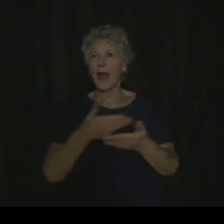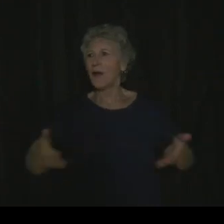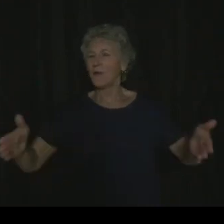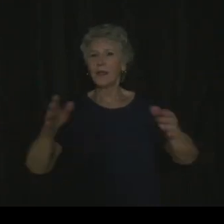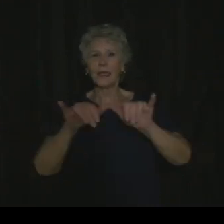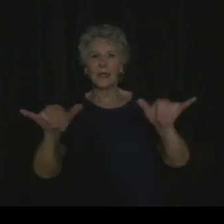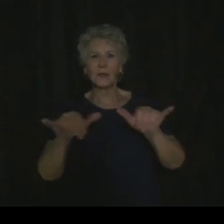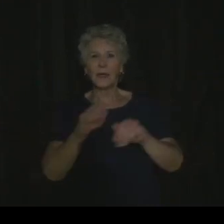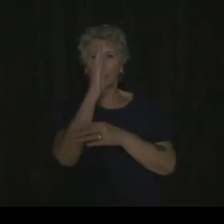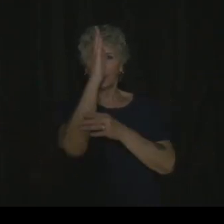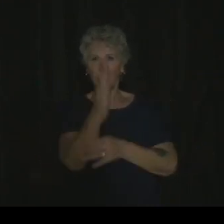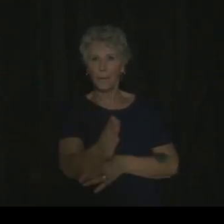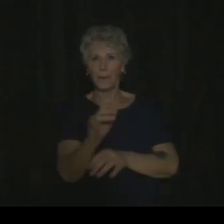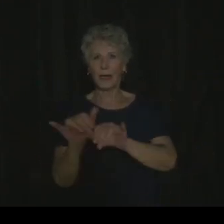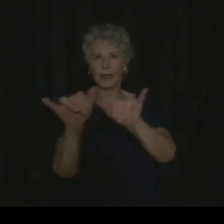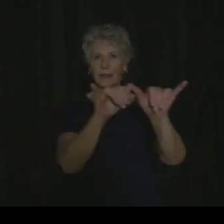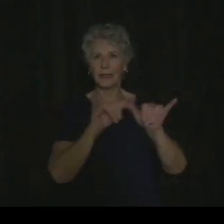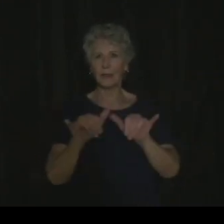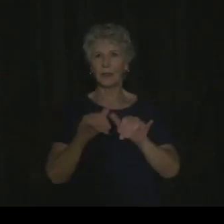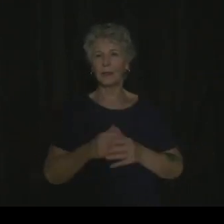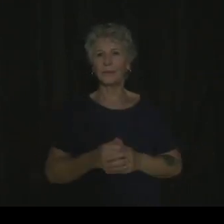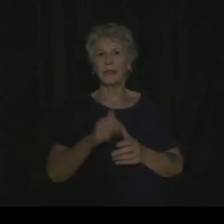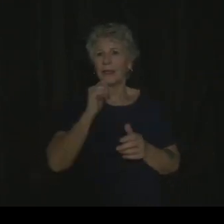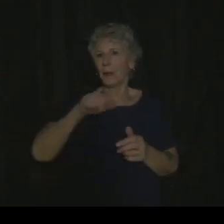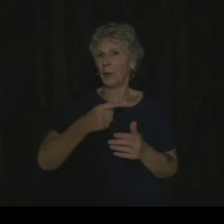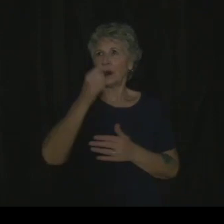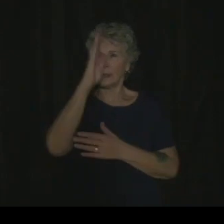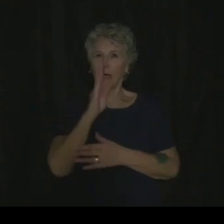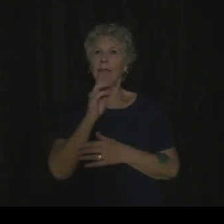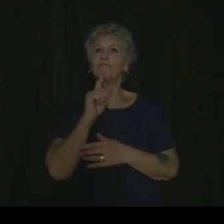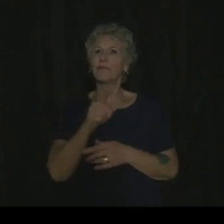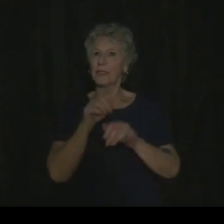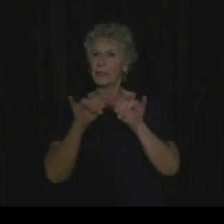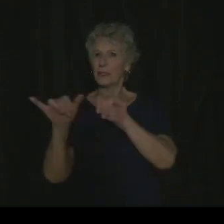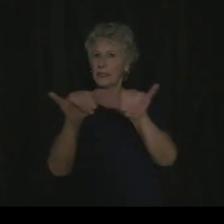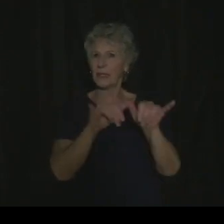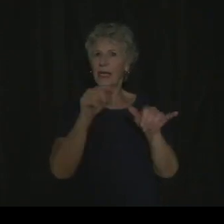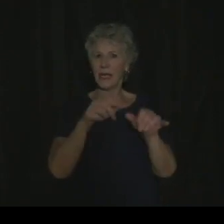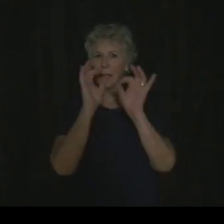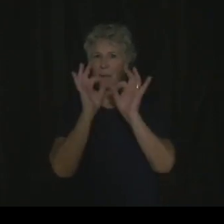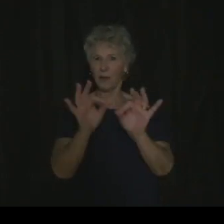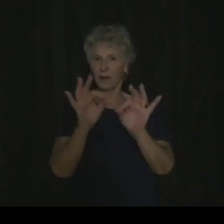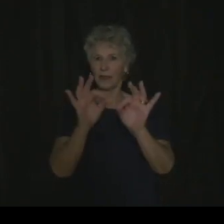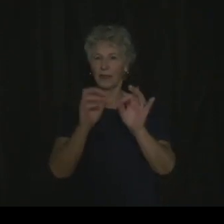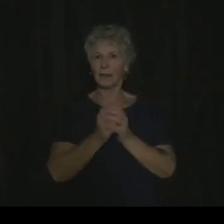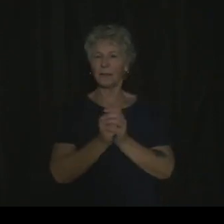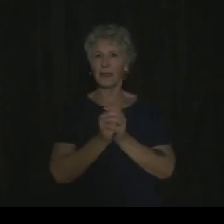it, and that not only is God the standard, he perfectly lives up to